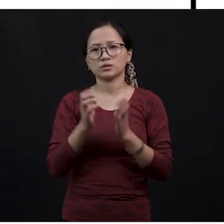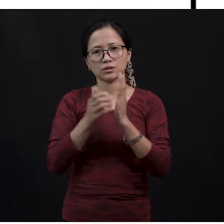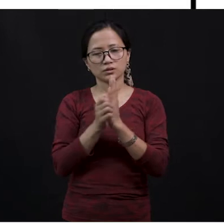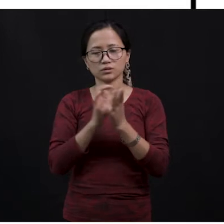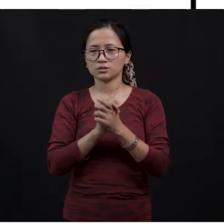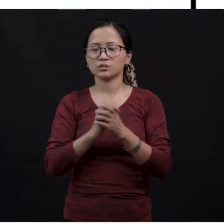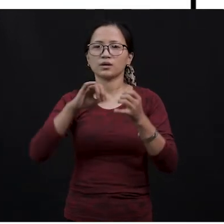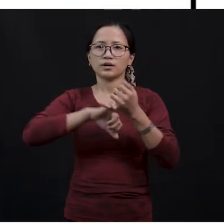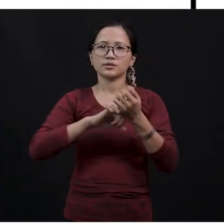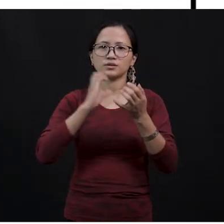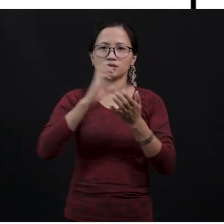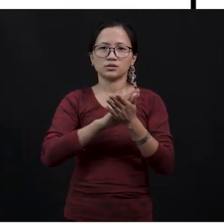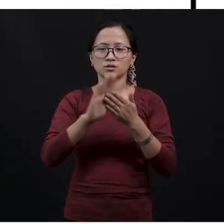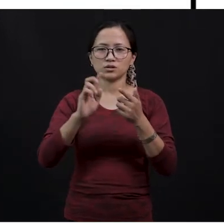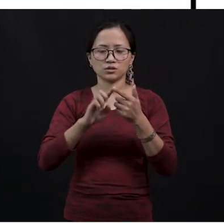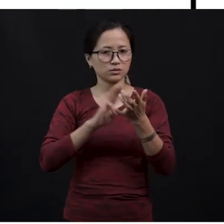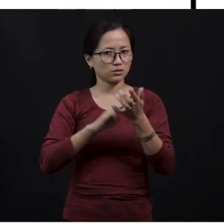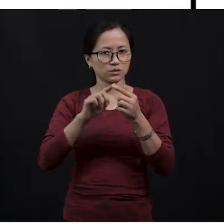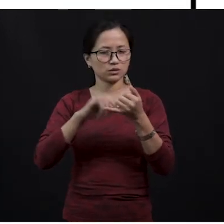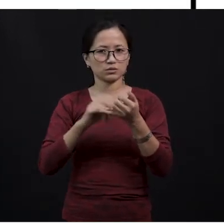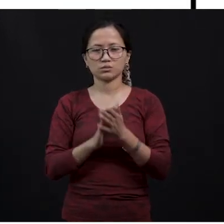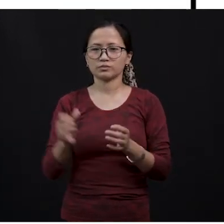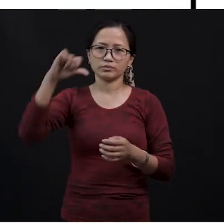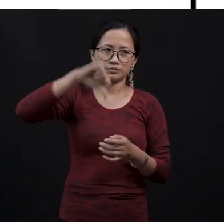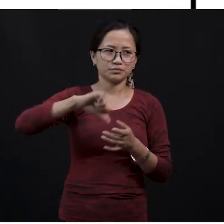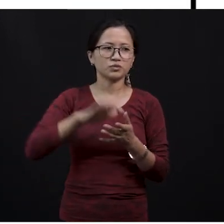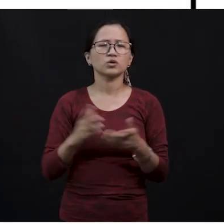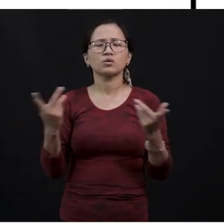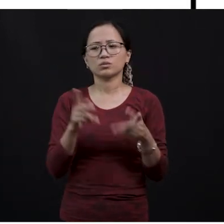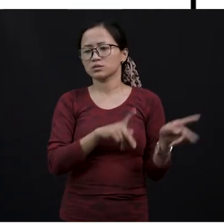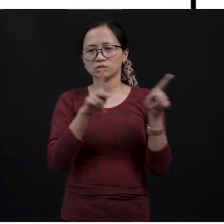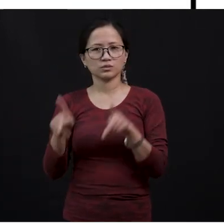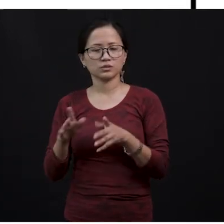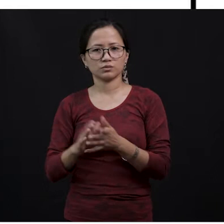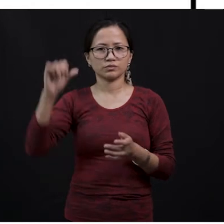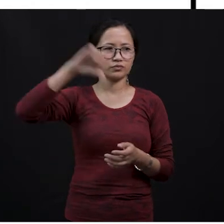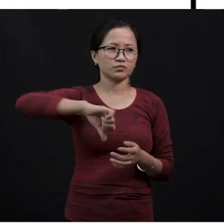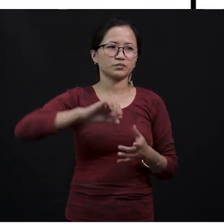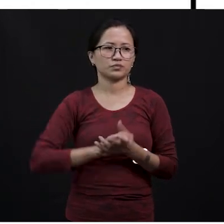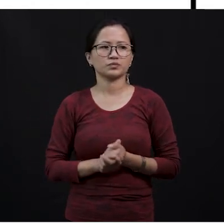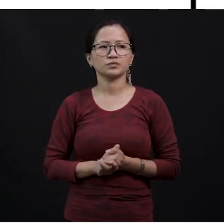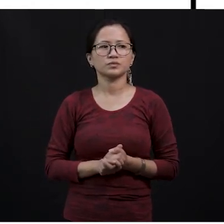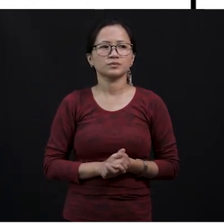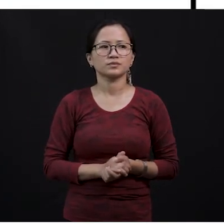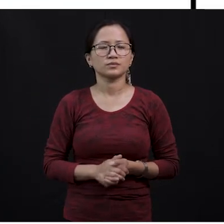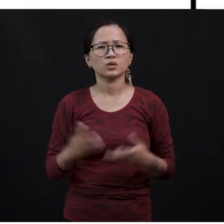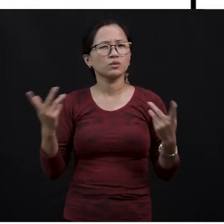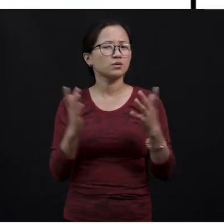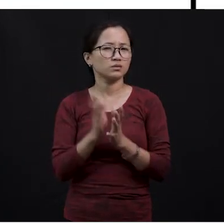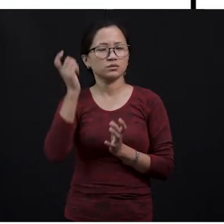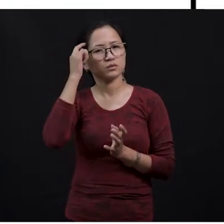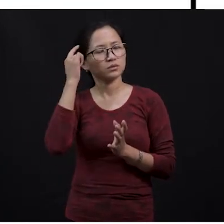see what are the experiments or what are the plans that he made, and they all failed. So whatever he